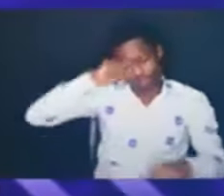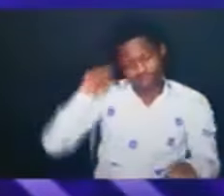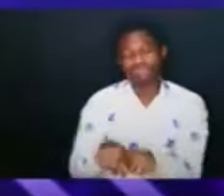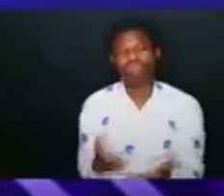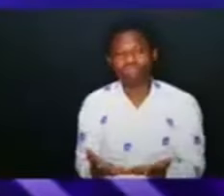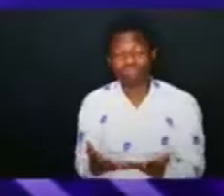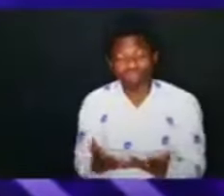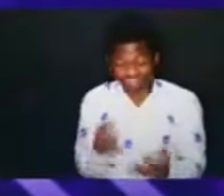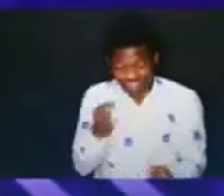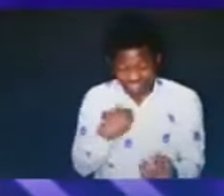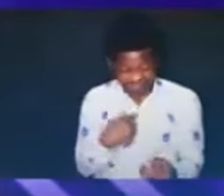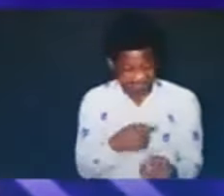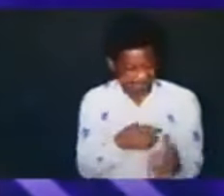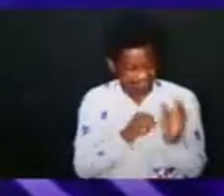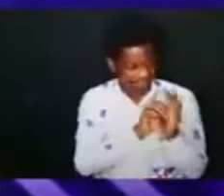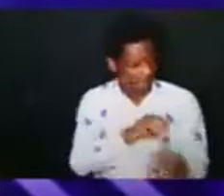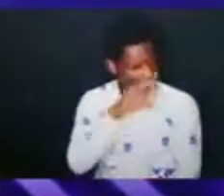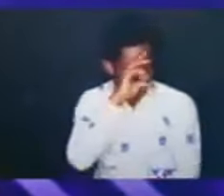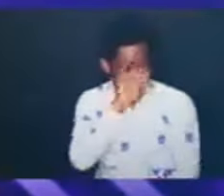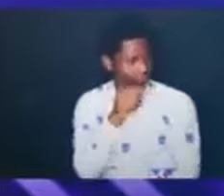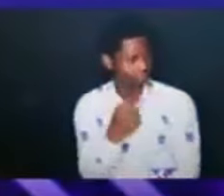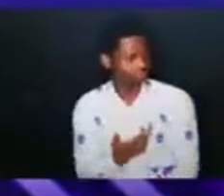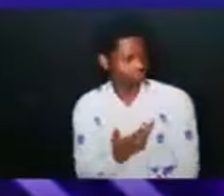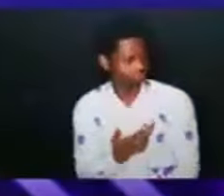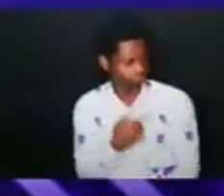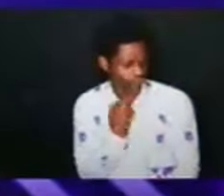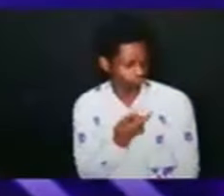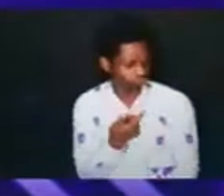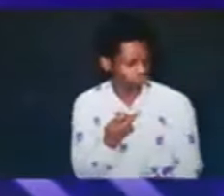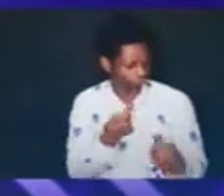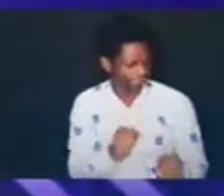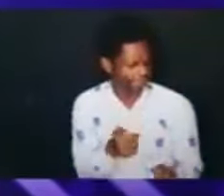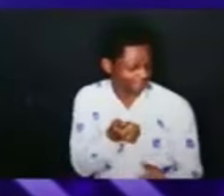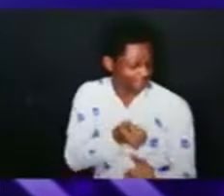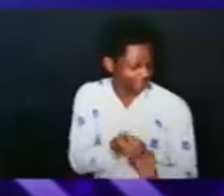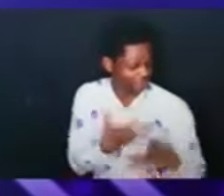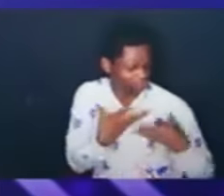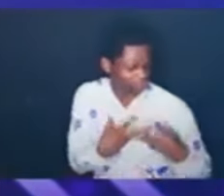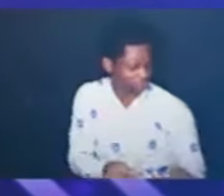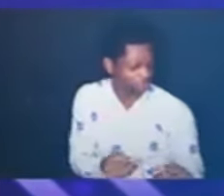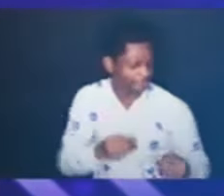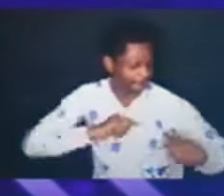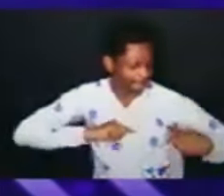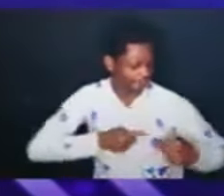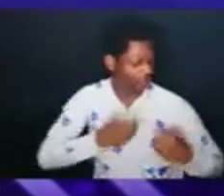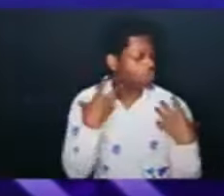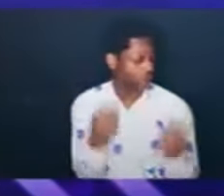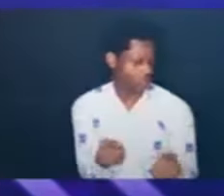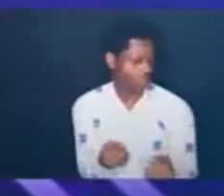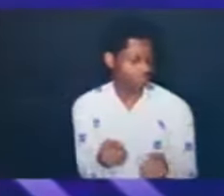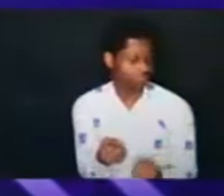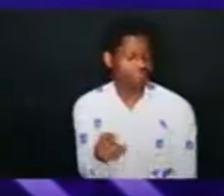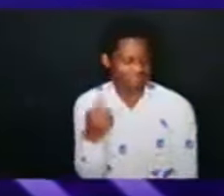an example of a man who effectively dealt with bitterness in scripture, I do not know